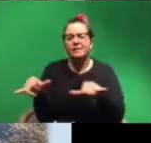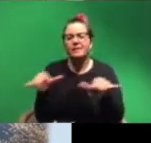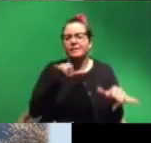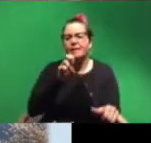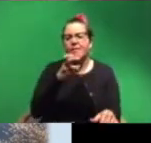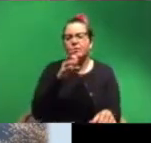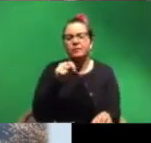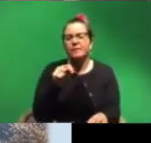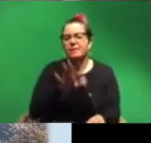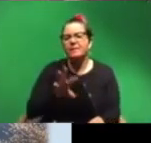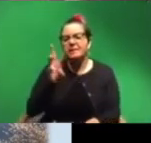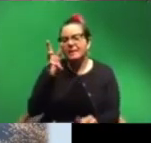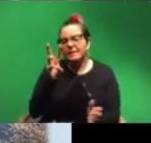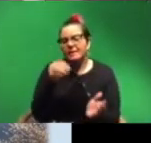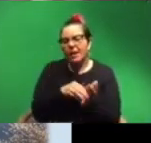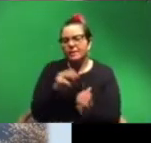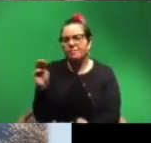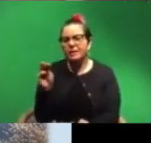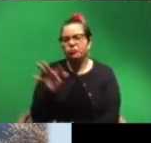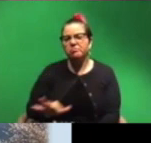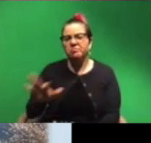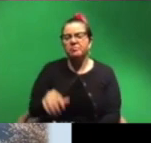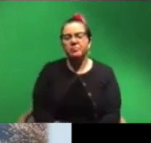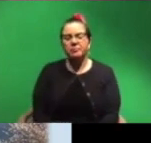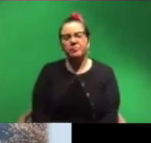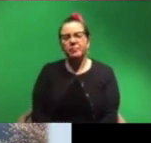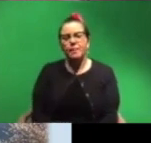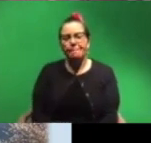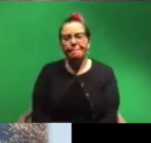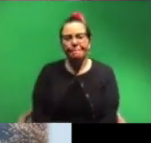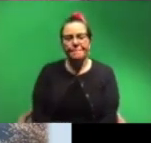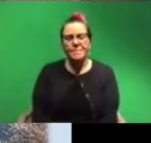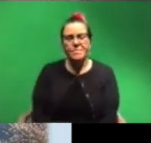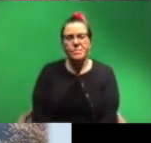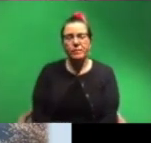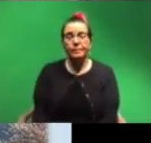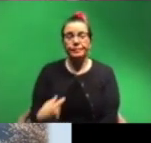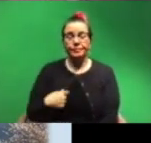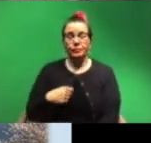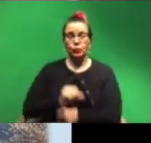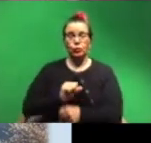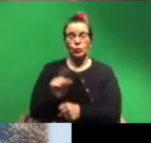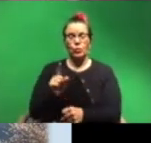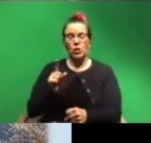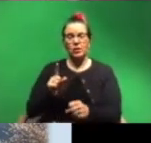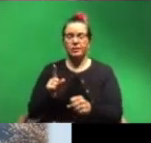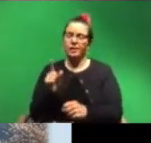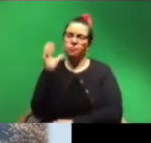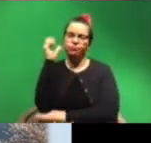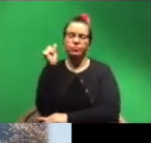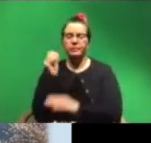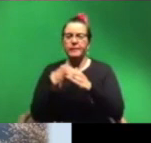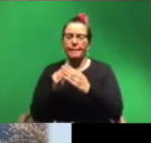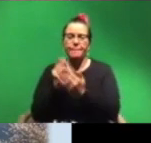about 6,000 meters, around about that. And where we were working, the highest that we got up to was,